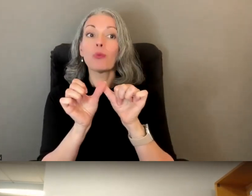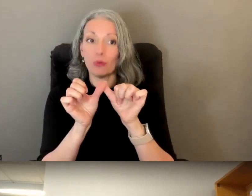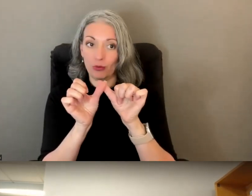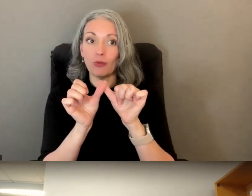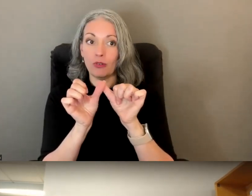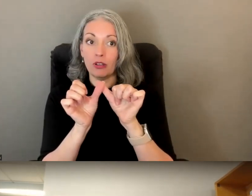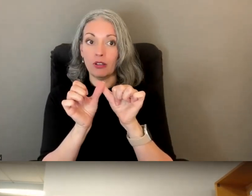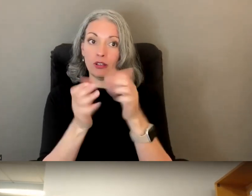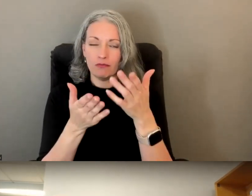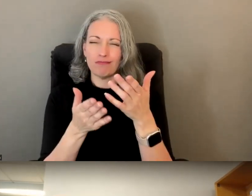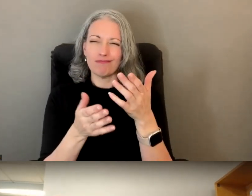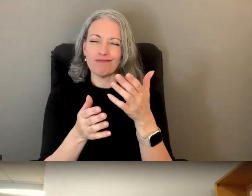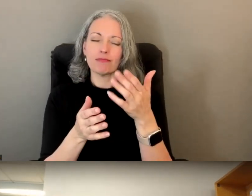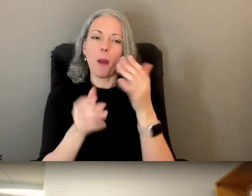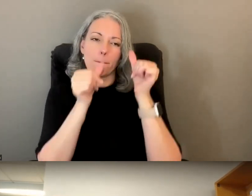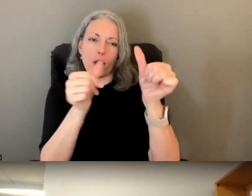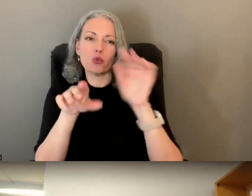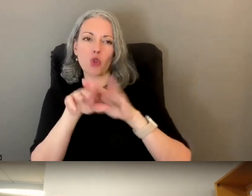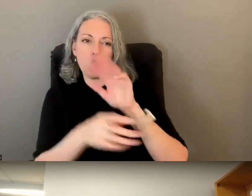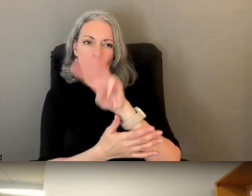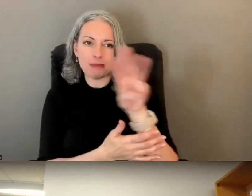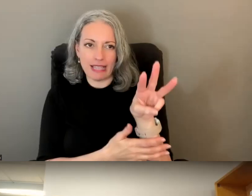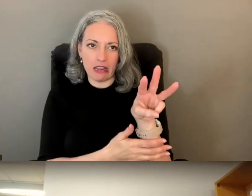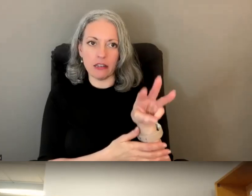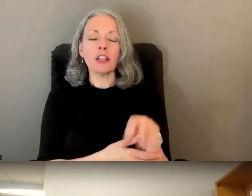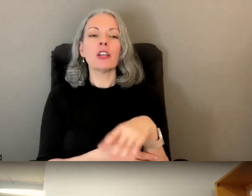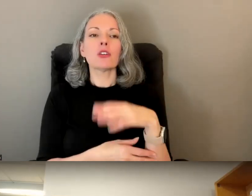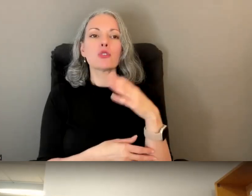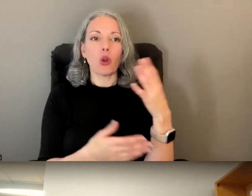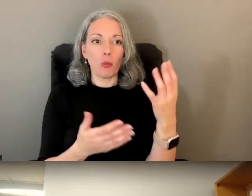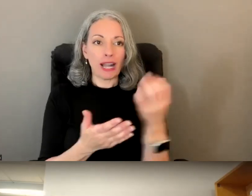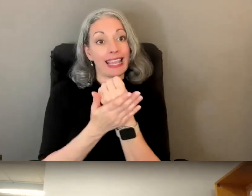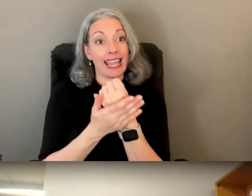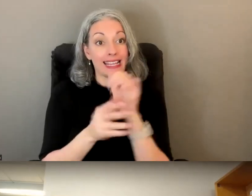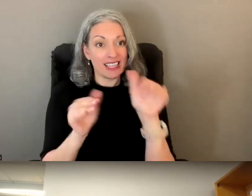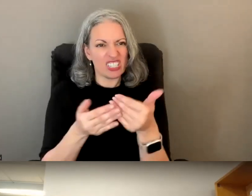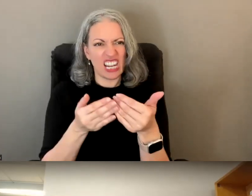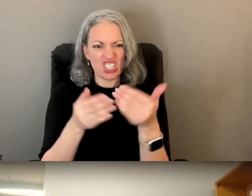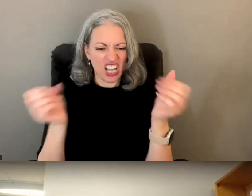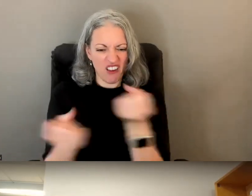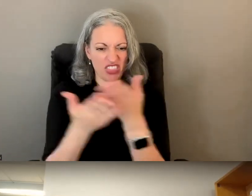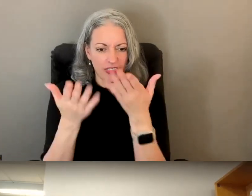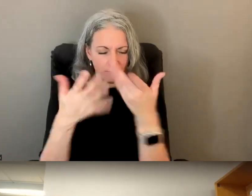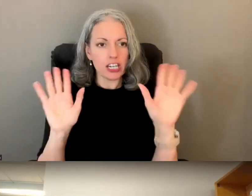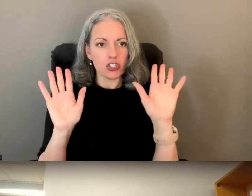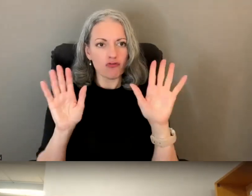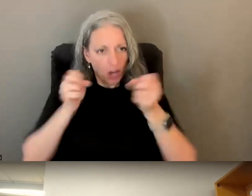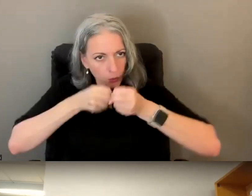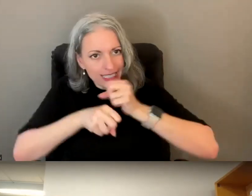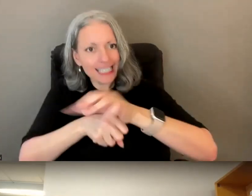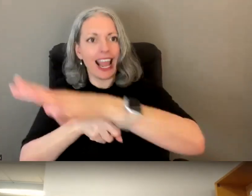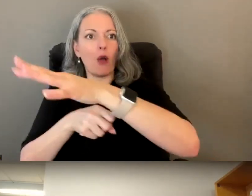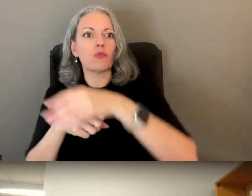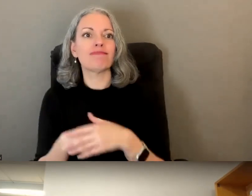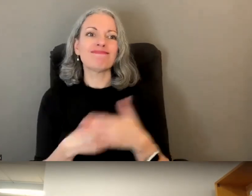we'll probably post it on our website as well. So I'll communicate those messages out as soon as the invitation and all the planning is complete. Yeah, thanks for that.